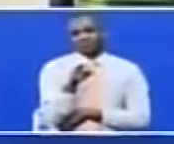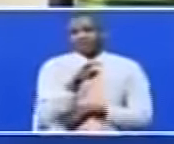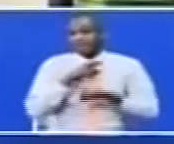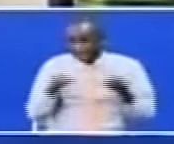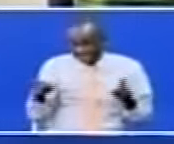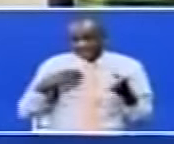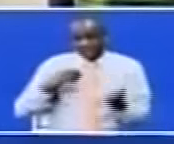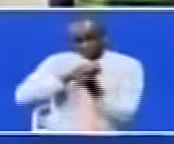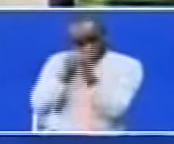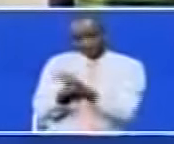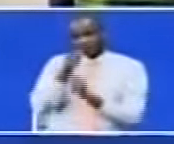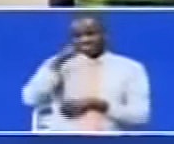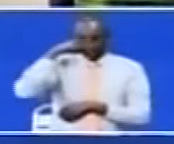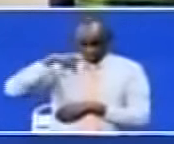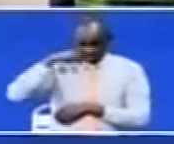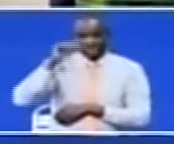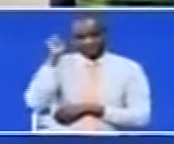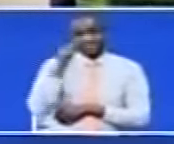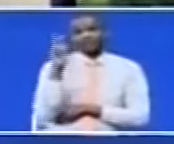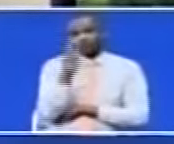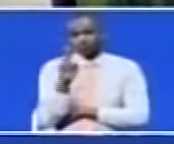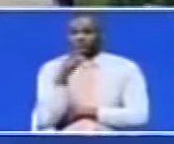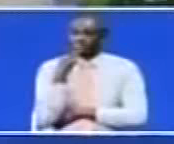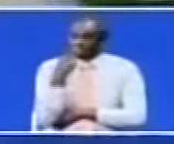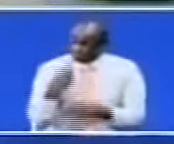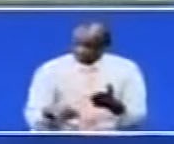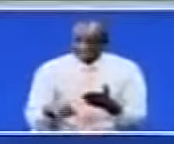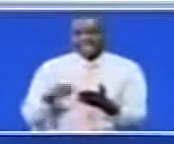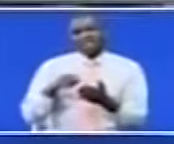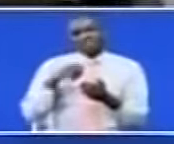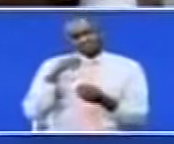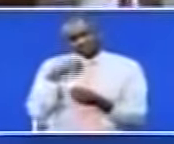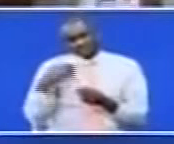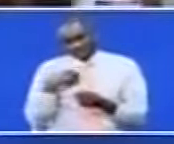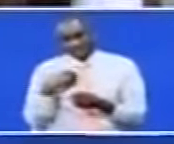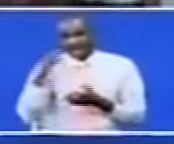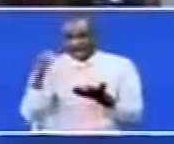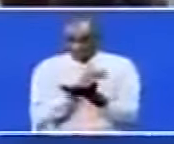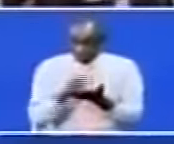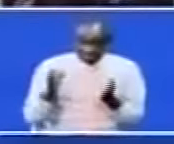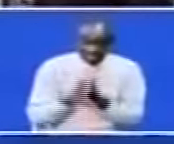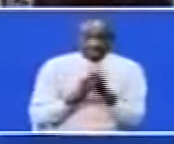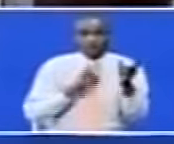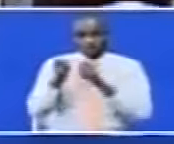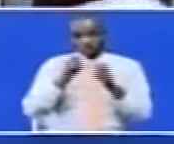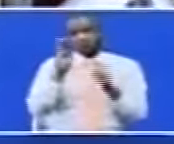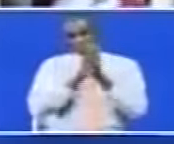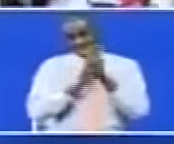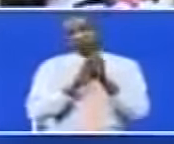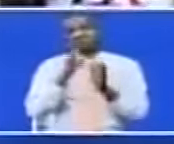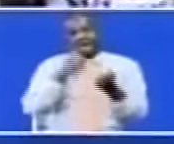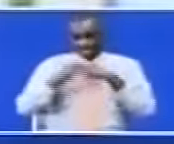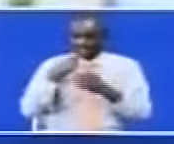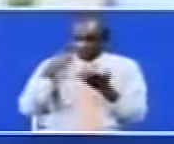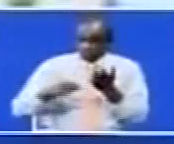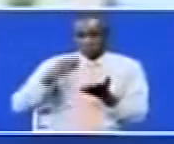But in a reversal of the policy, President Kenyatta assented to the Alcoholic and Control Bill Act, which reduced the excise duty